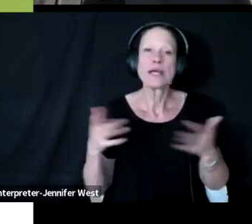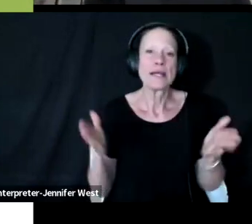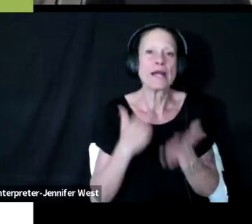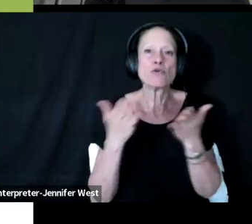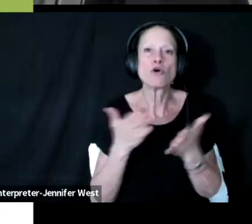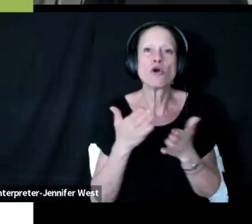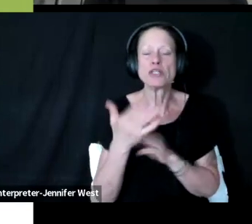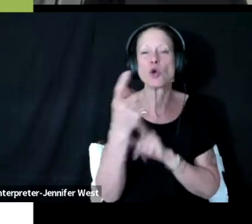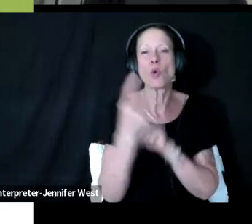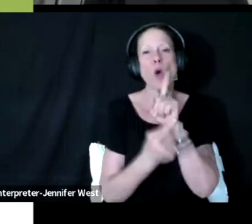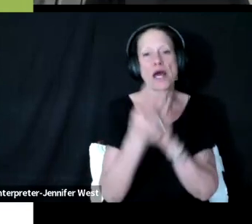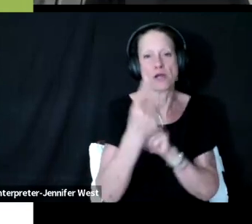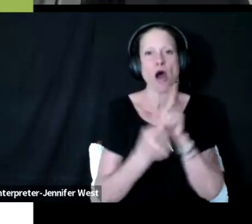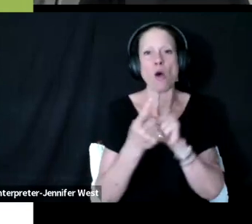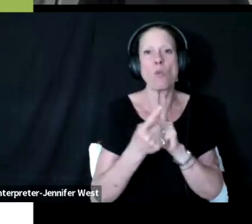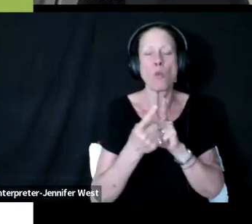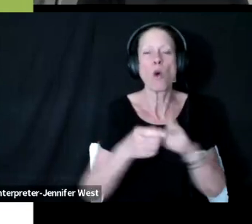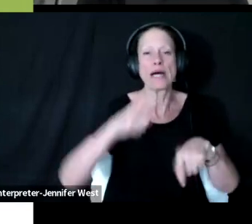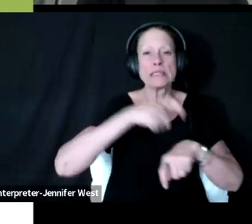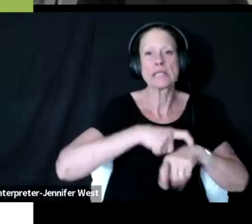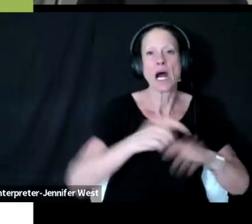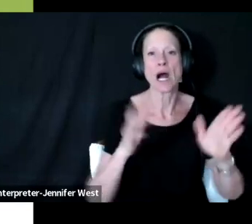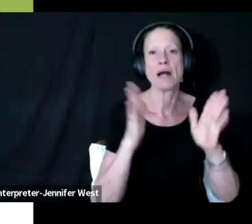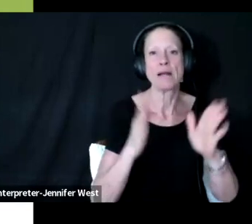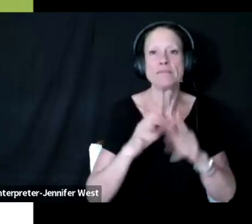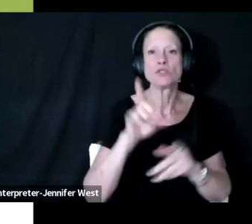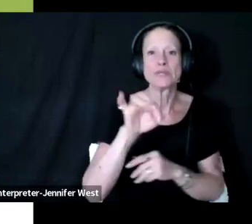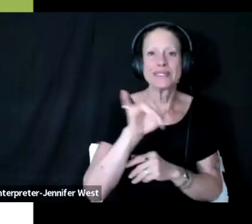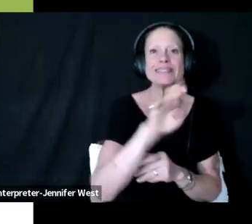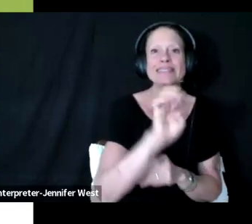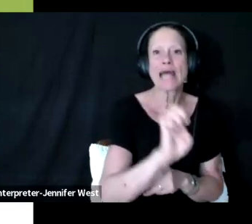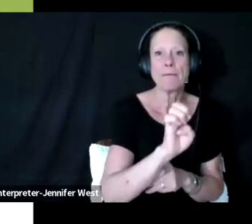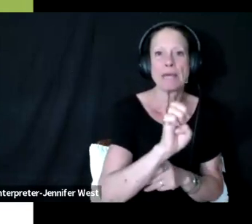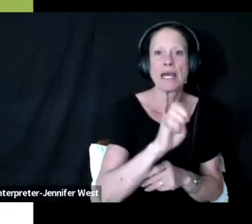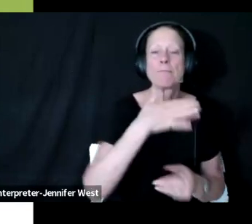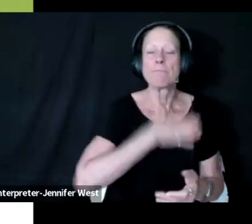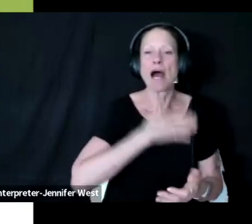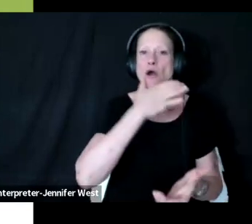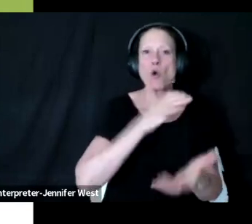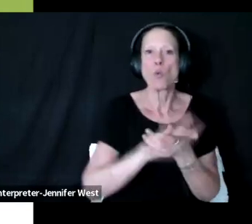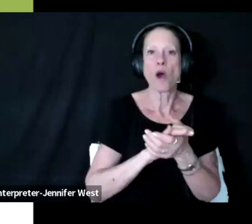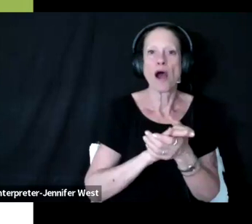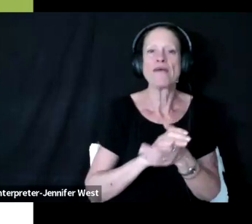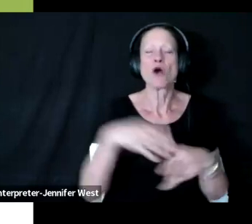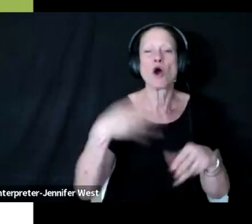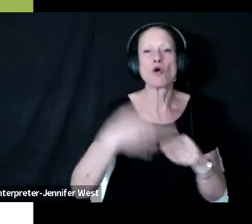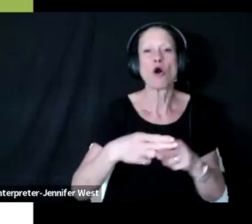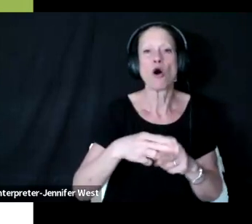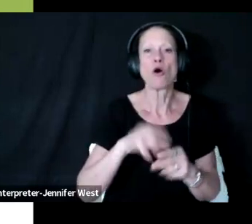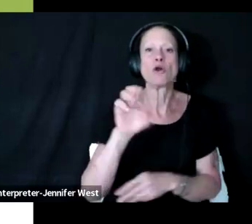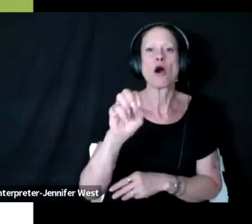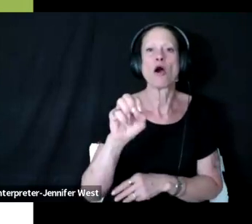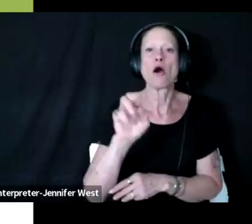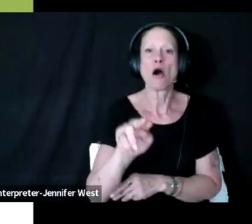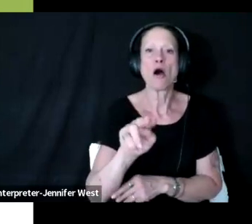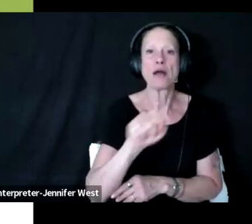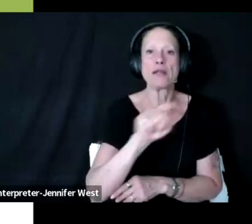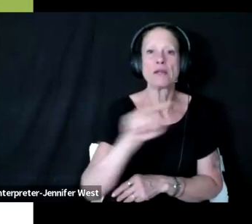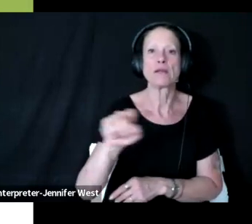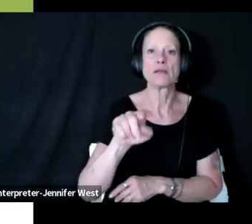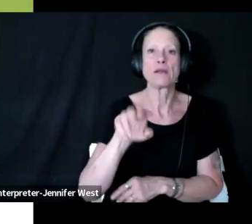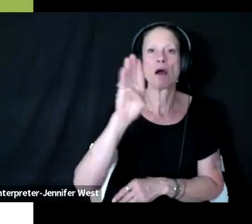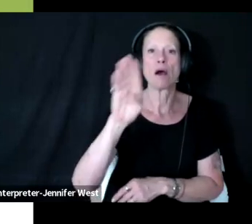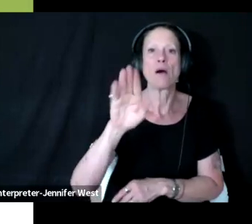you. I know a few other questions have come in. Correct. Yes, I have. So there's one, do you have a tile,